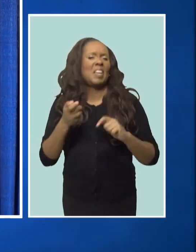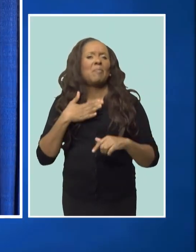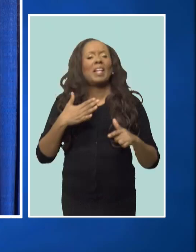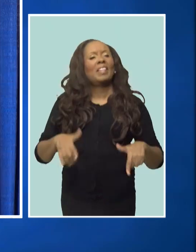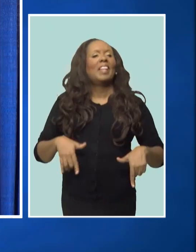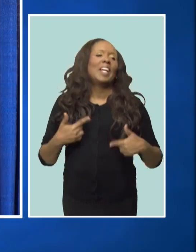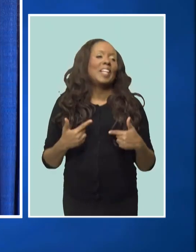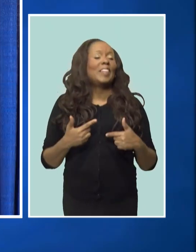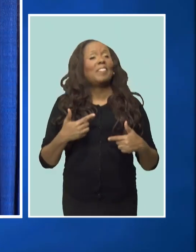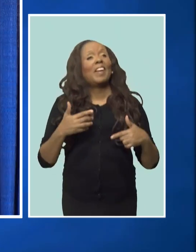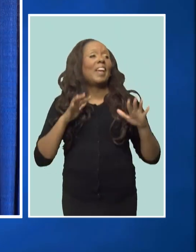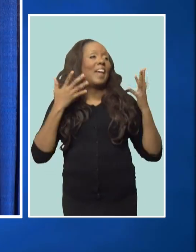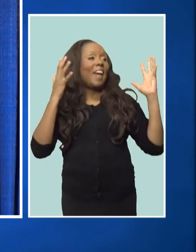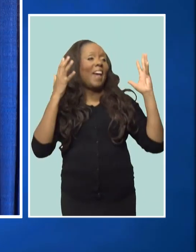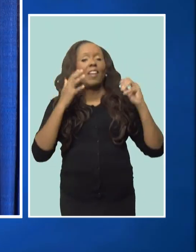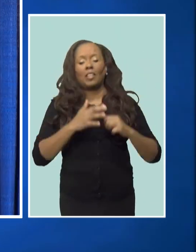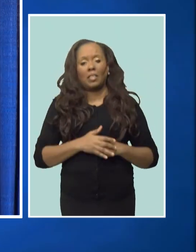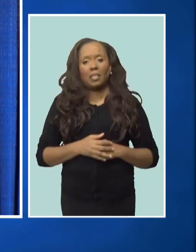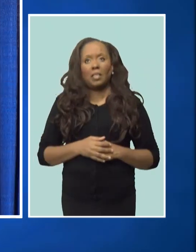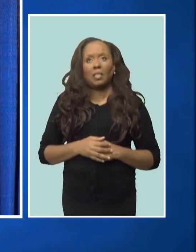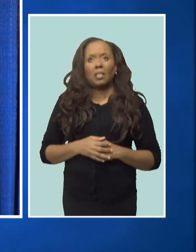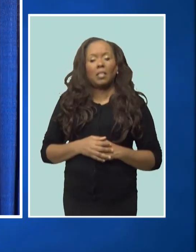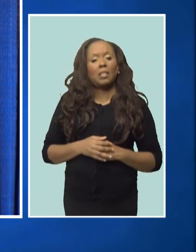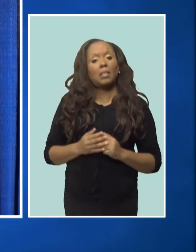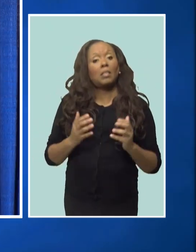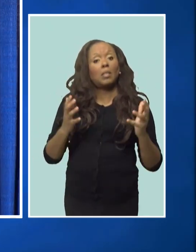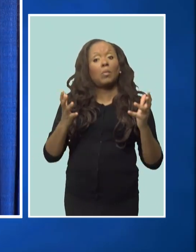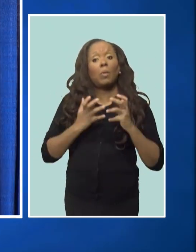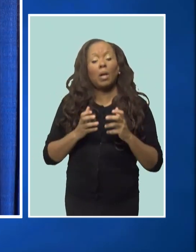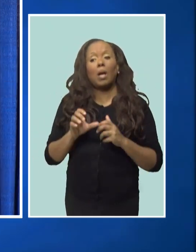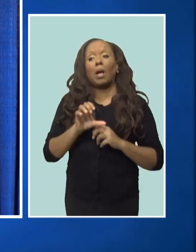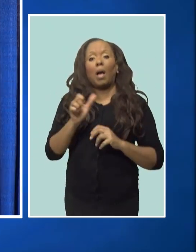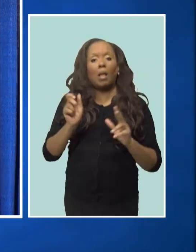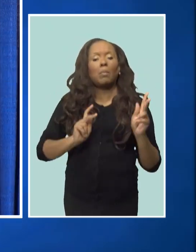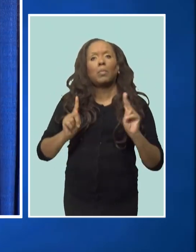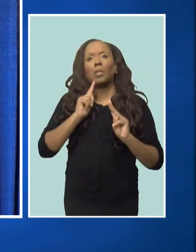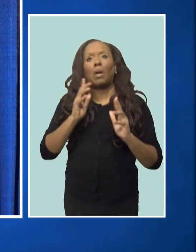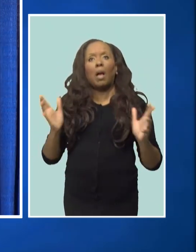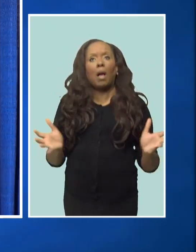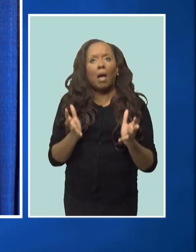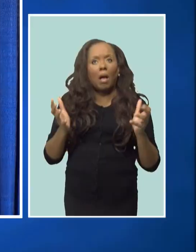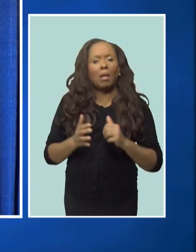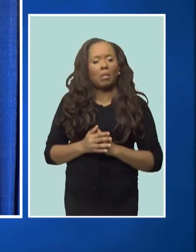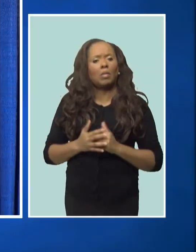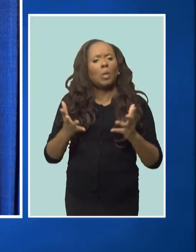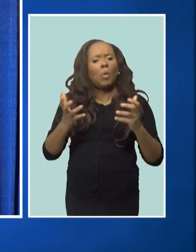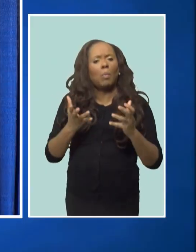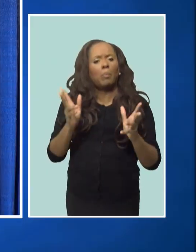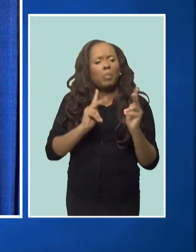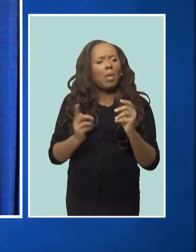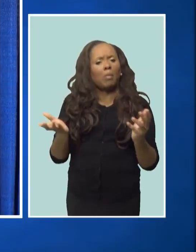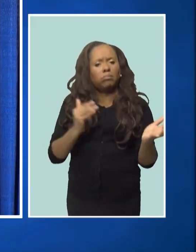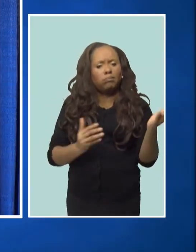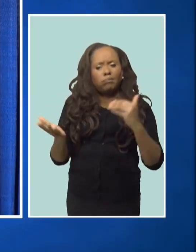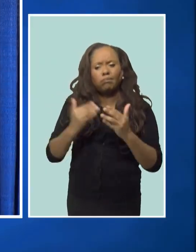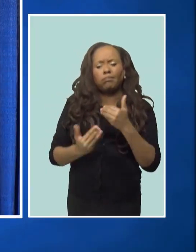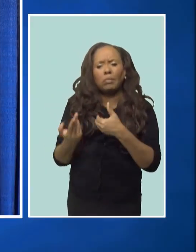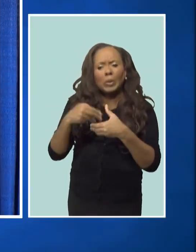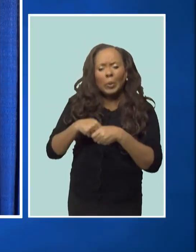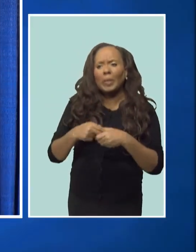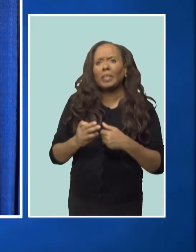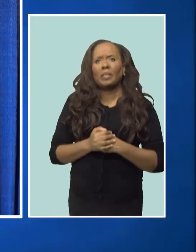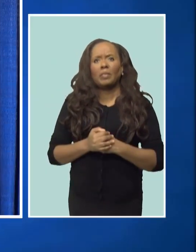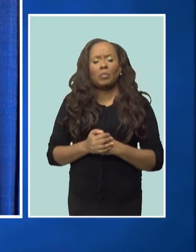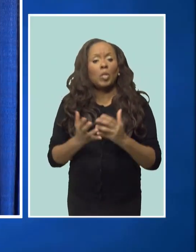the reason someone else says the name. Be the reason someone else joins. Be the reason someone else decides